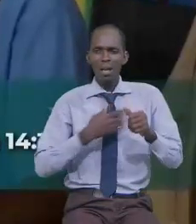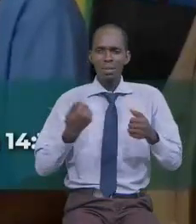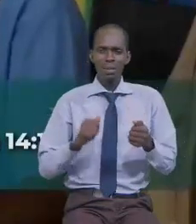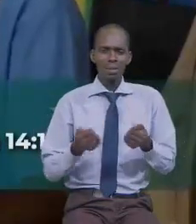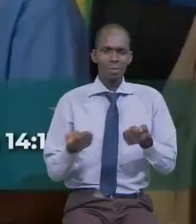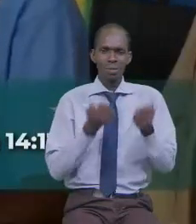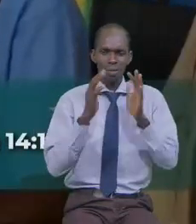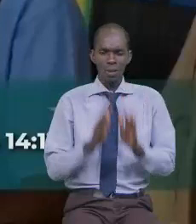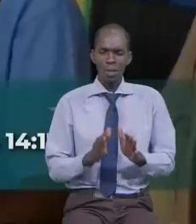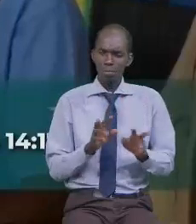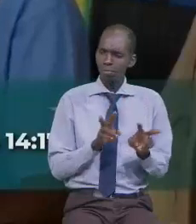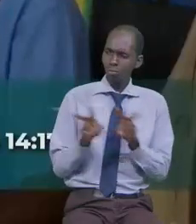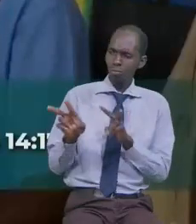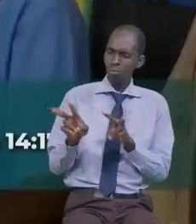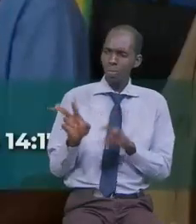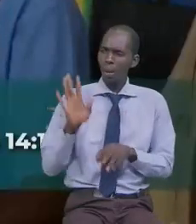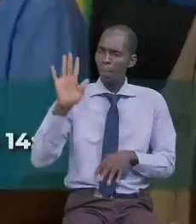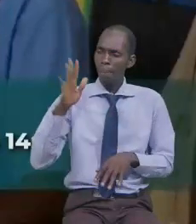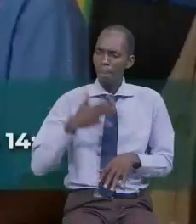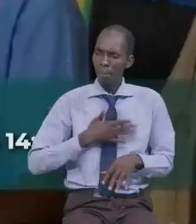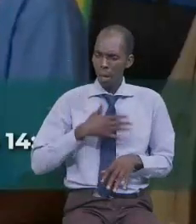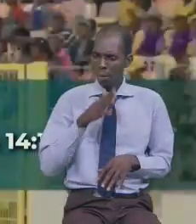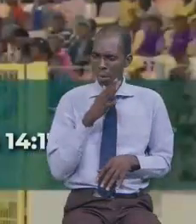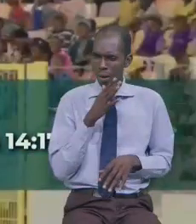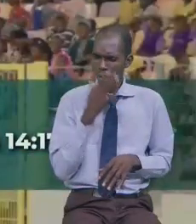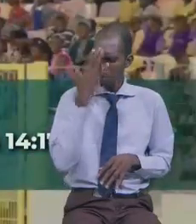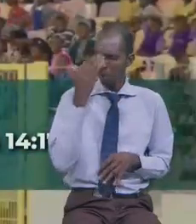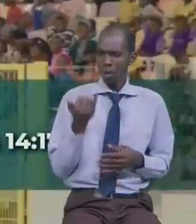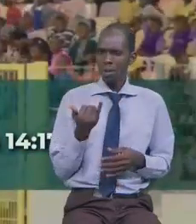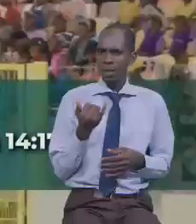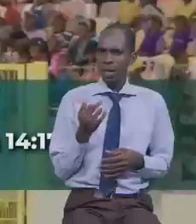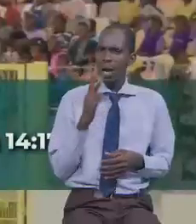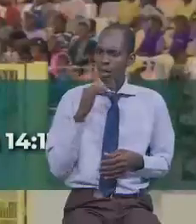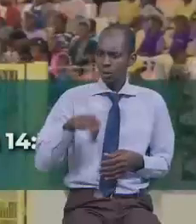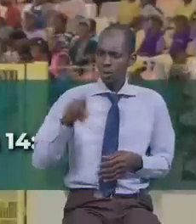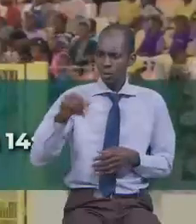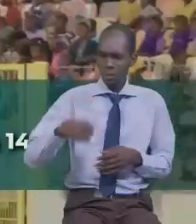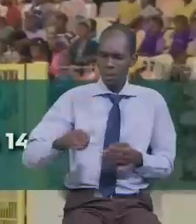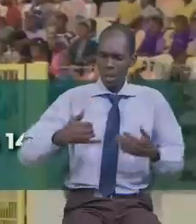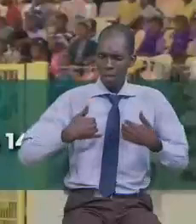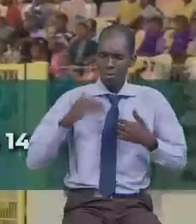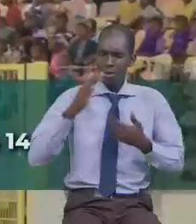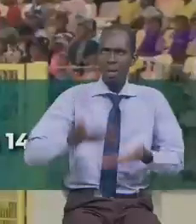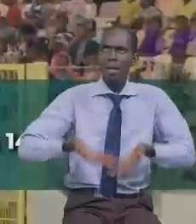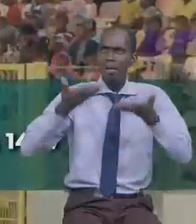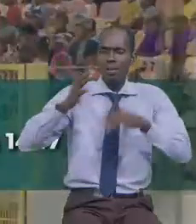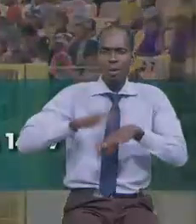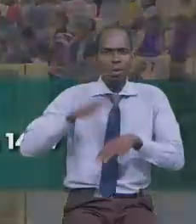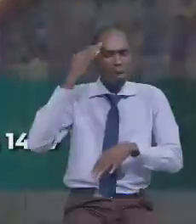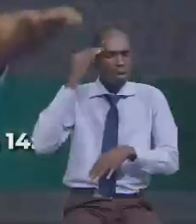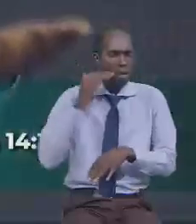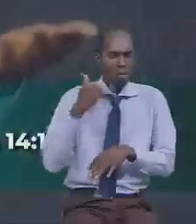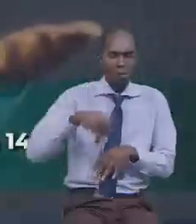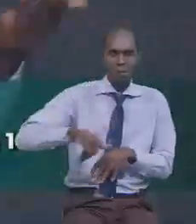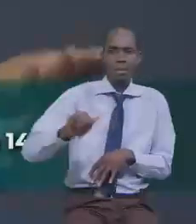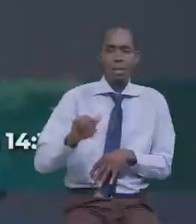my mother, why are you still carrying the load on your head? Mama said, you've been so